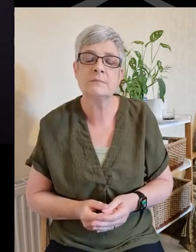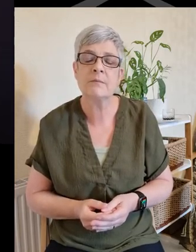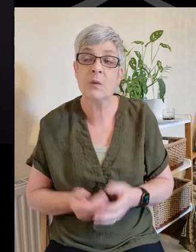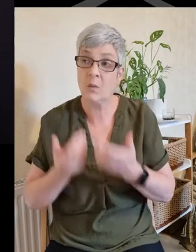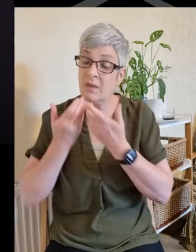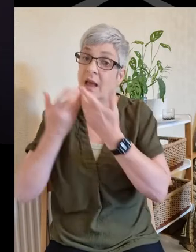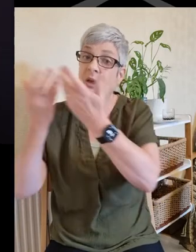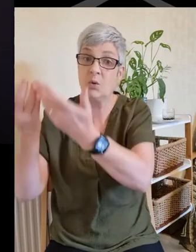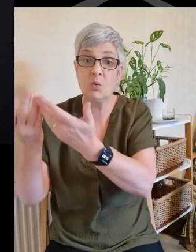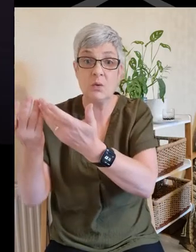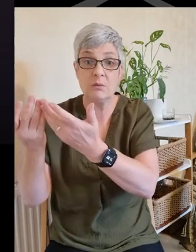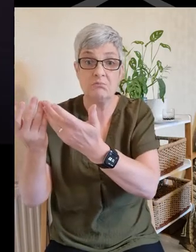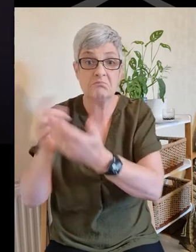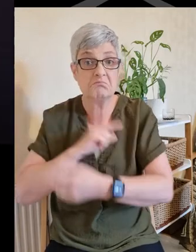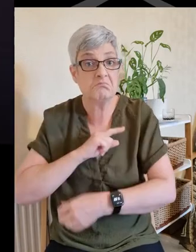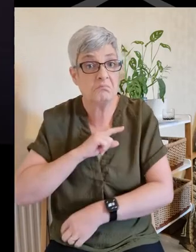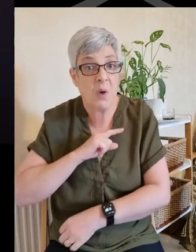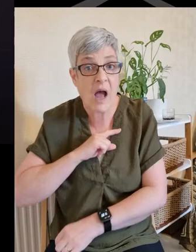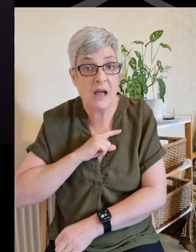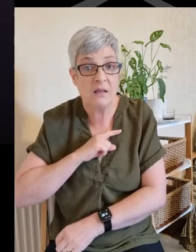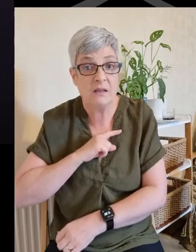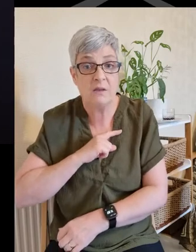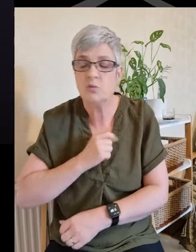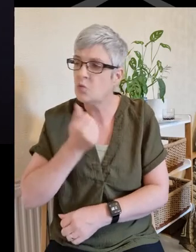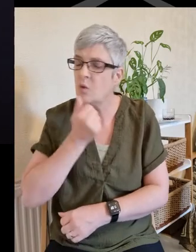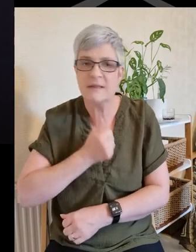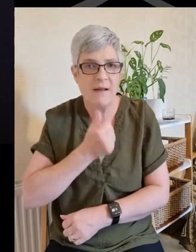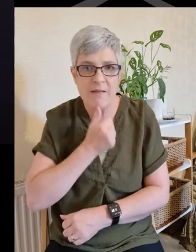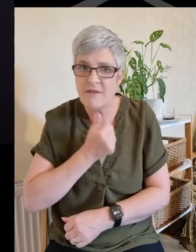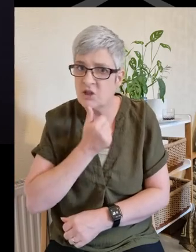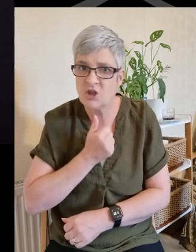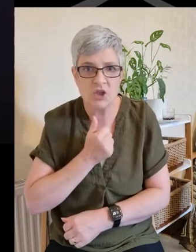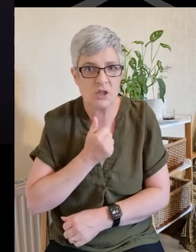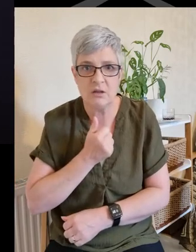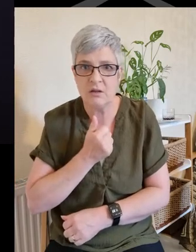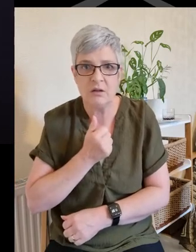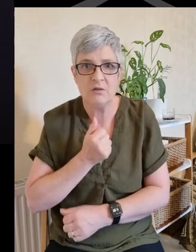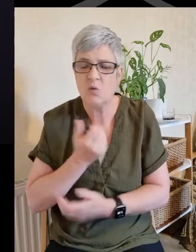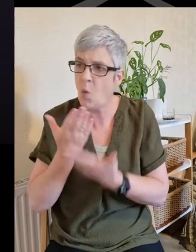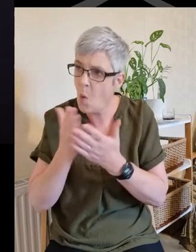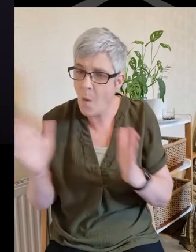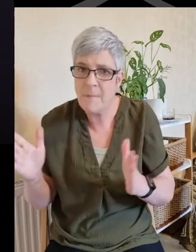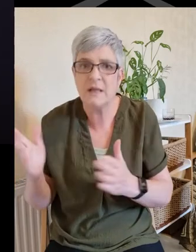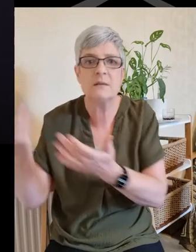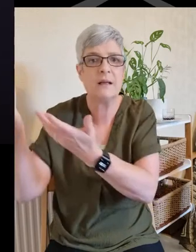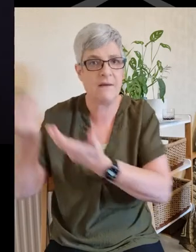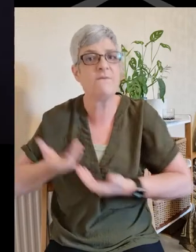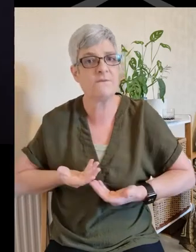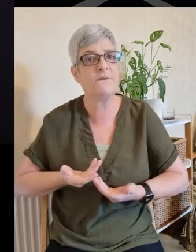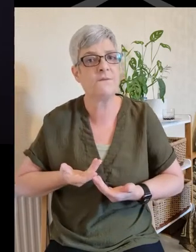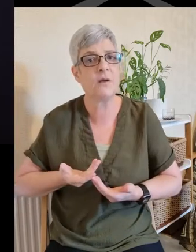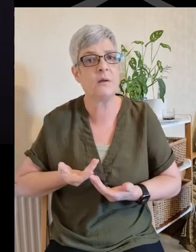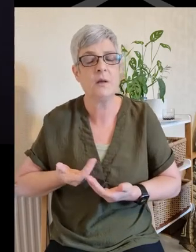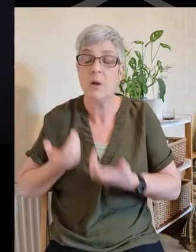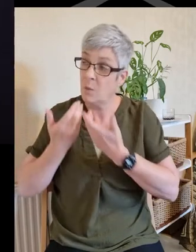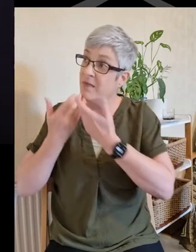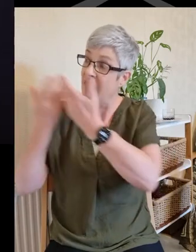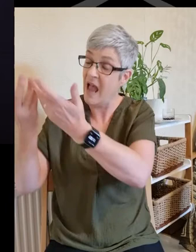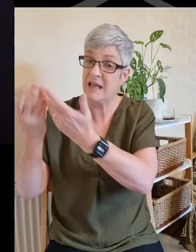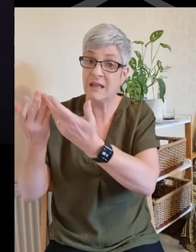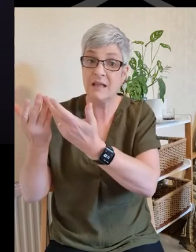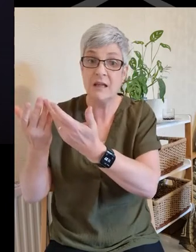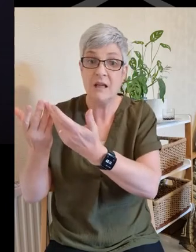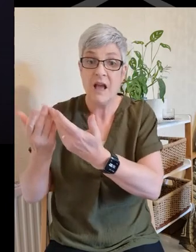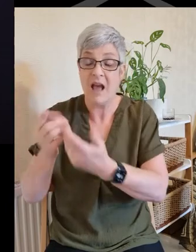We give thanks for the unselfish, open way of your giving. We give thanks, and as we